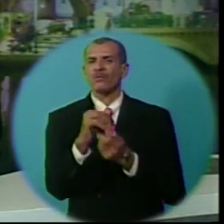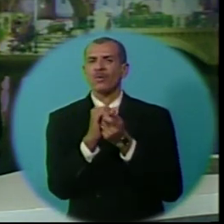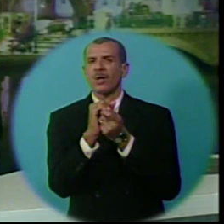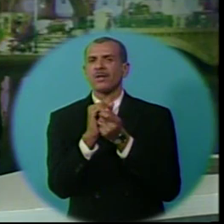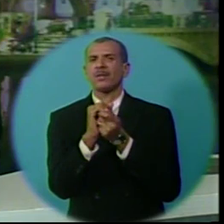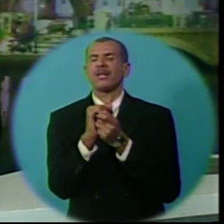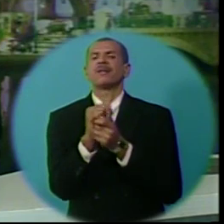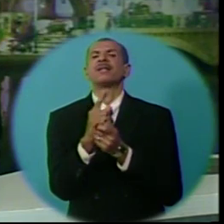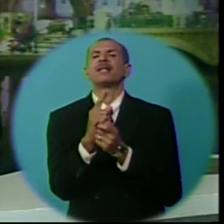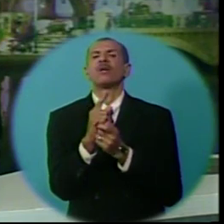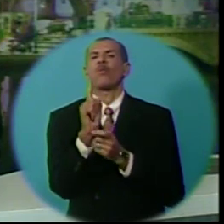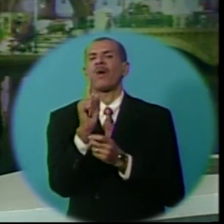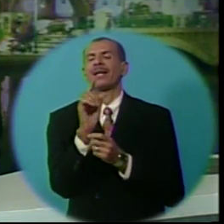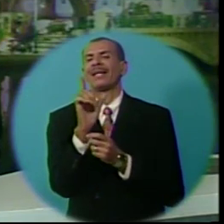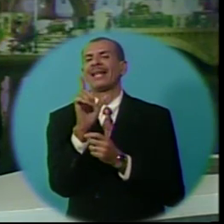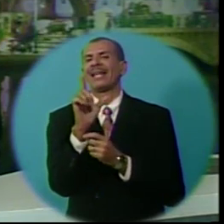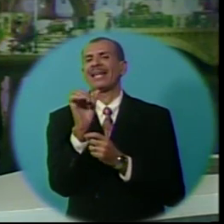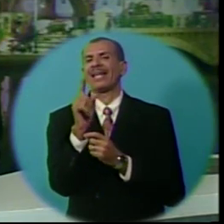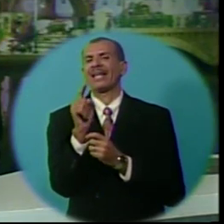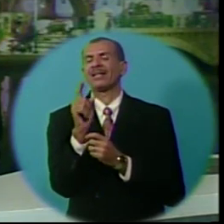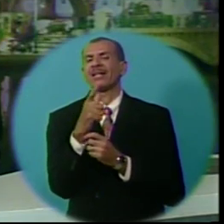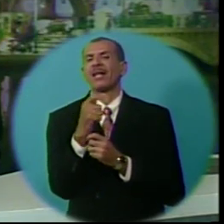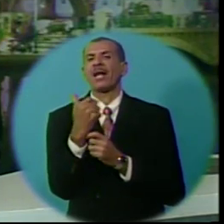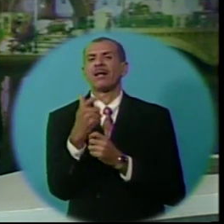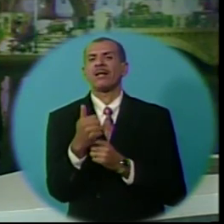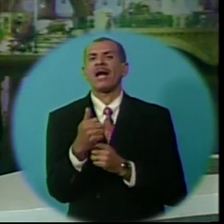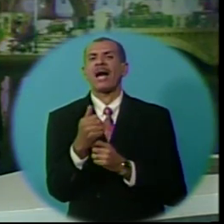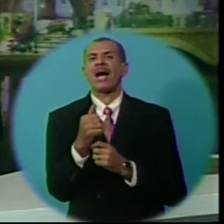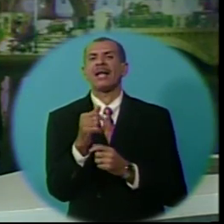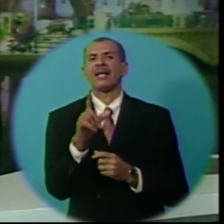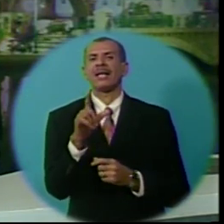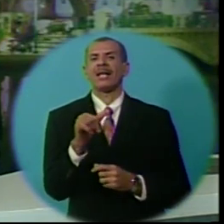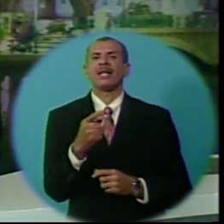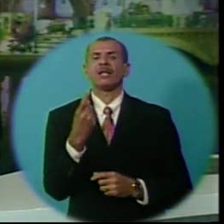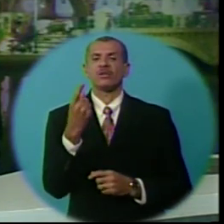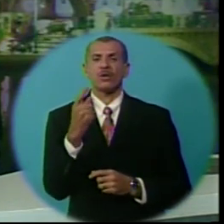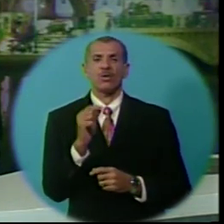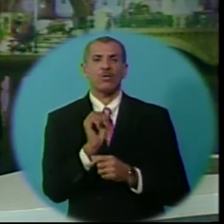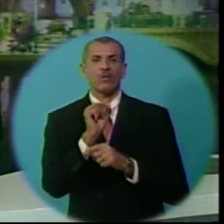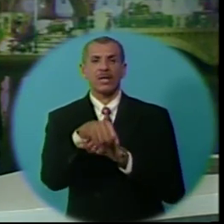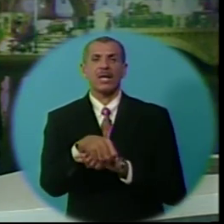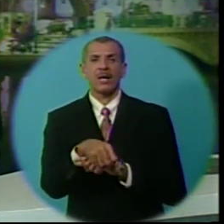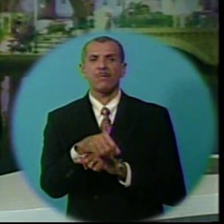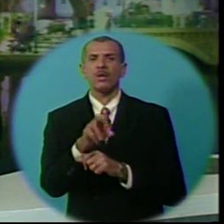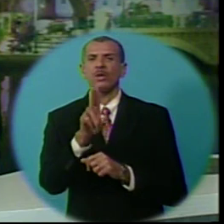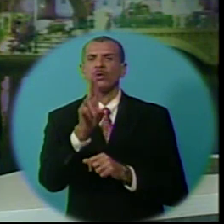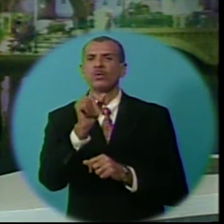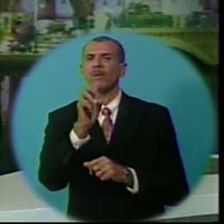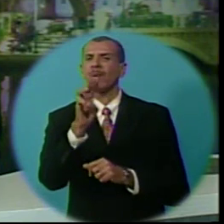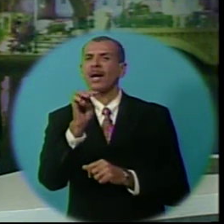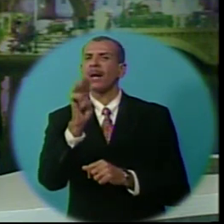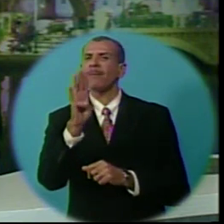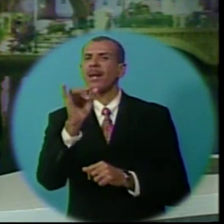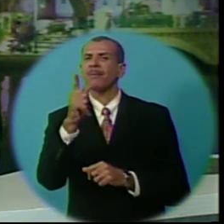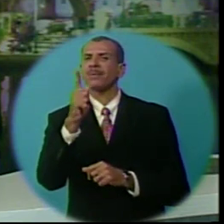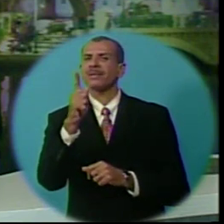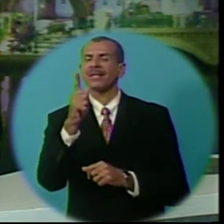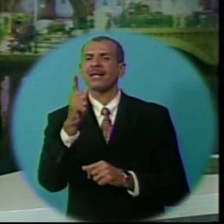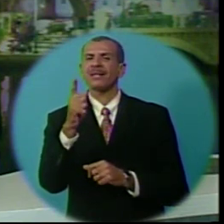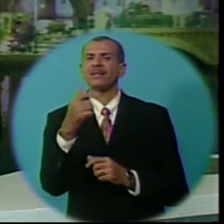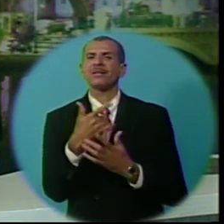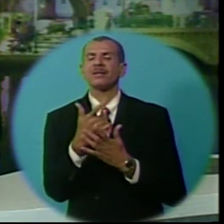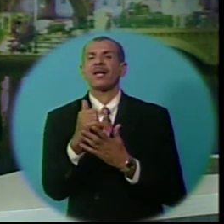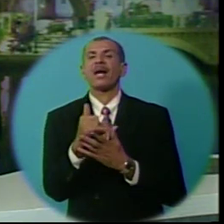Customs Division 1 League title. Rangers extended the unbeaten streak by beating UE Blackbirds at the Netball Stadium in their latest